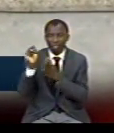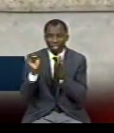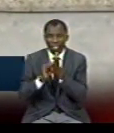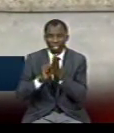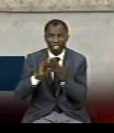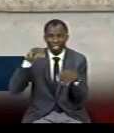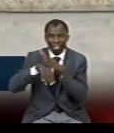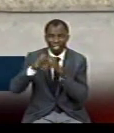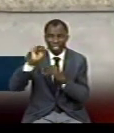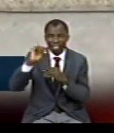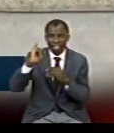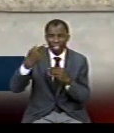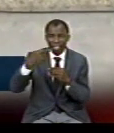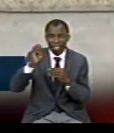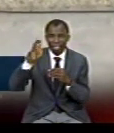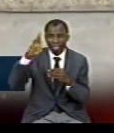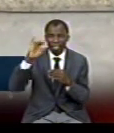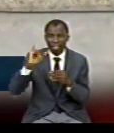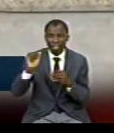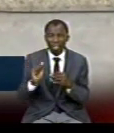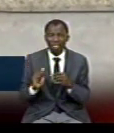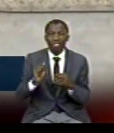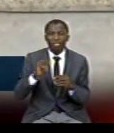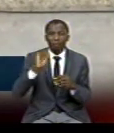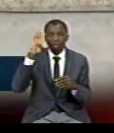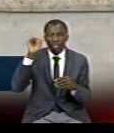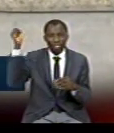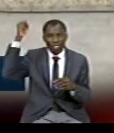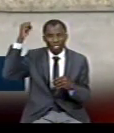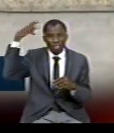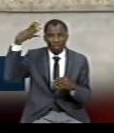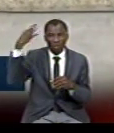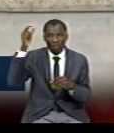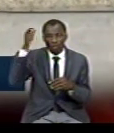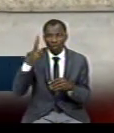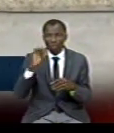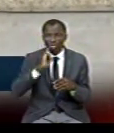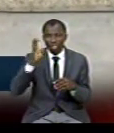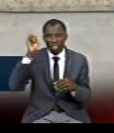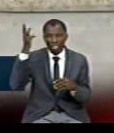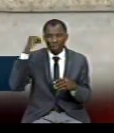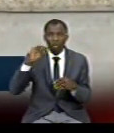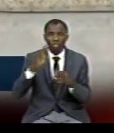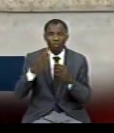By the grace of God, I am born again. What happened was that January, February,